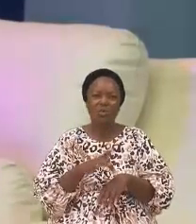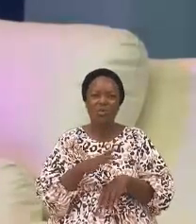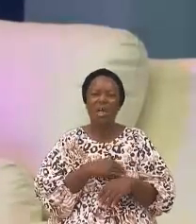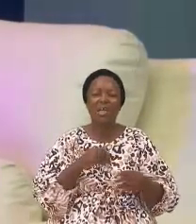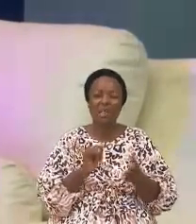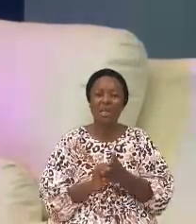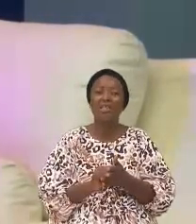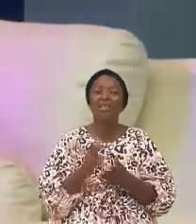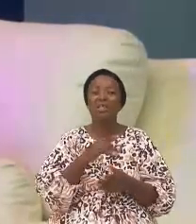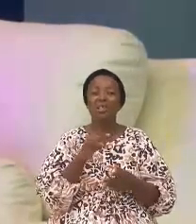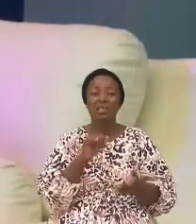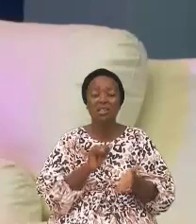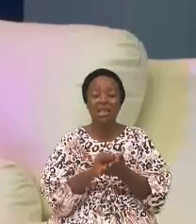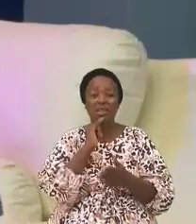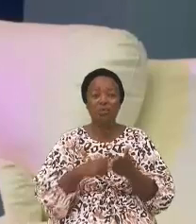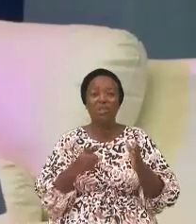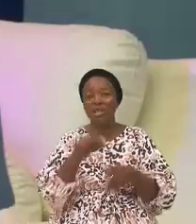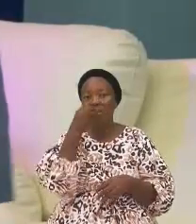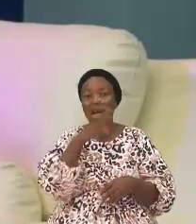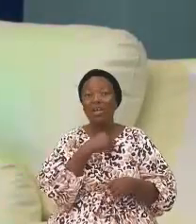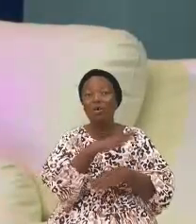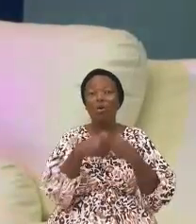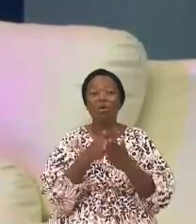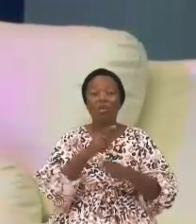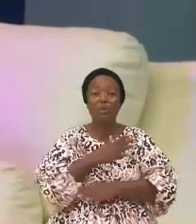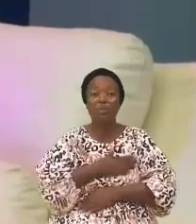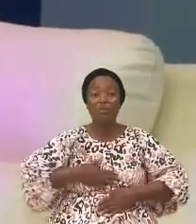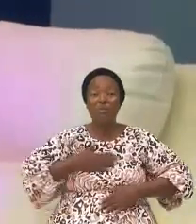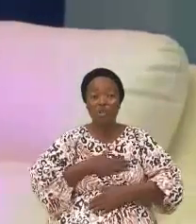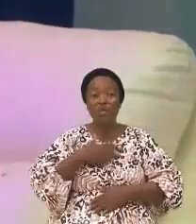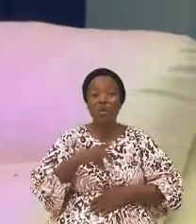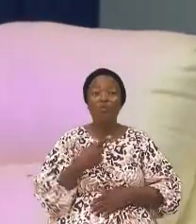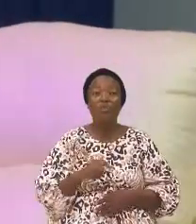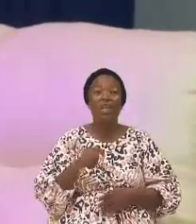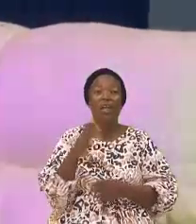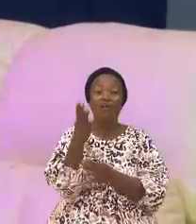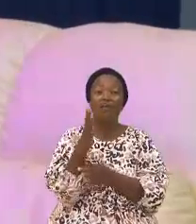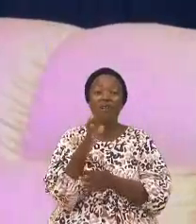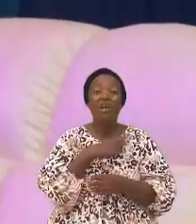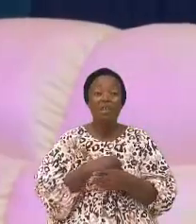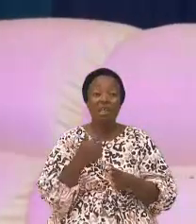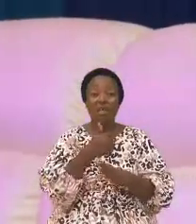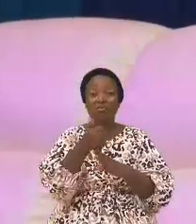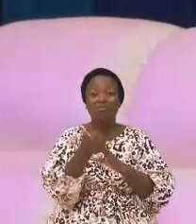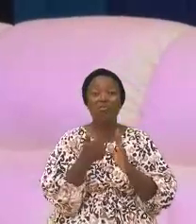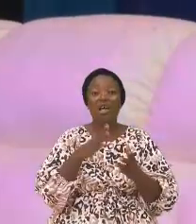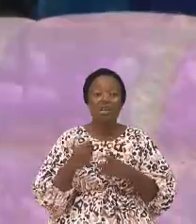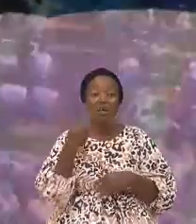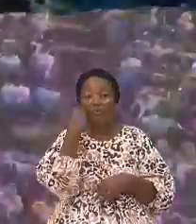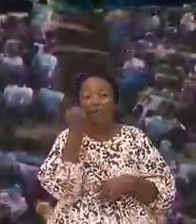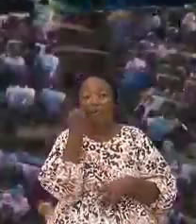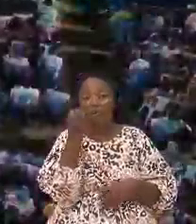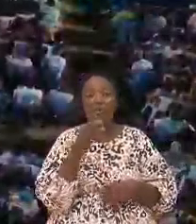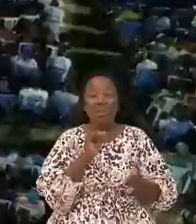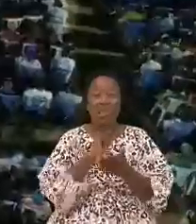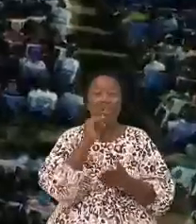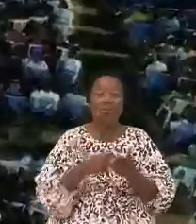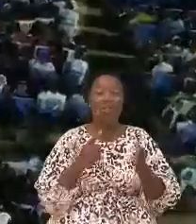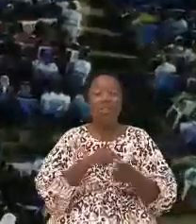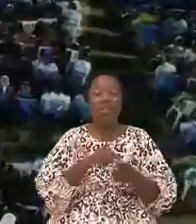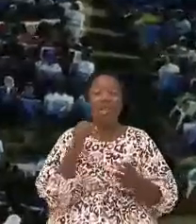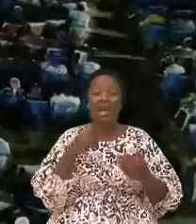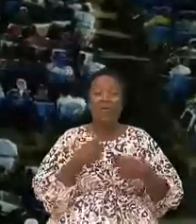have taught, and that's what they have eaten. And all the pleasures of the flesh, the adultery, the